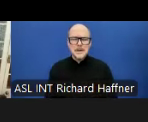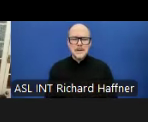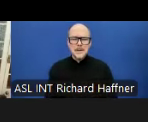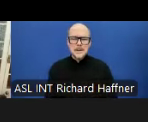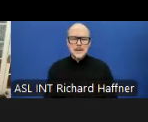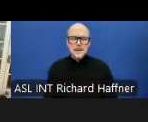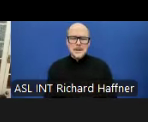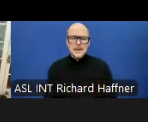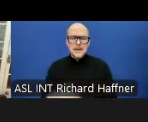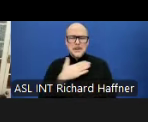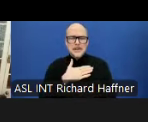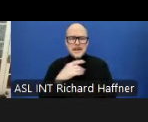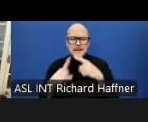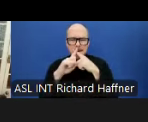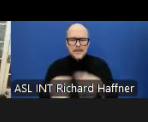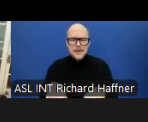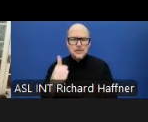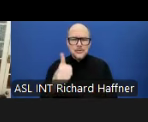Please unmute yourself.